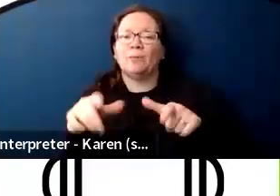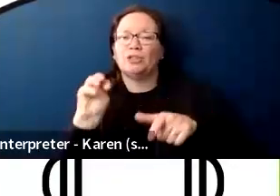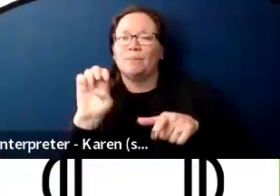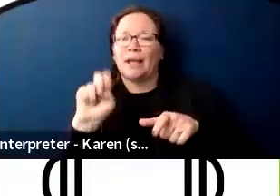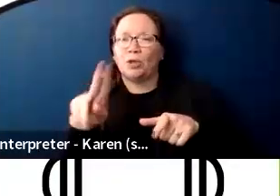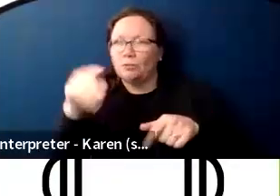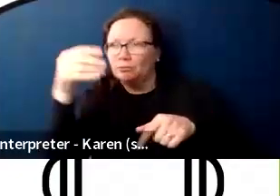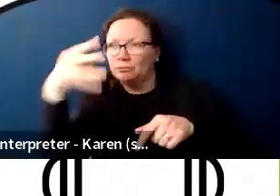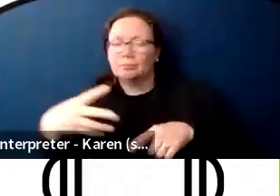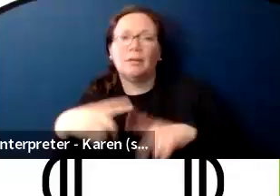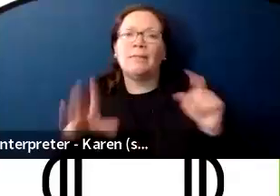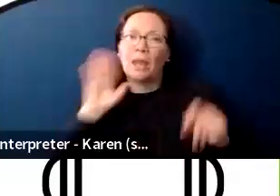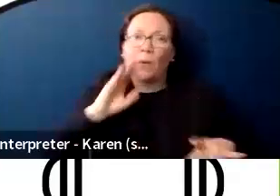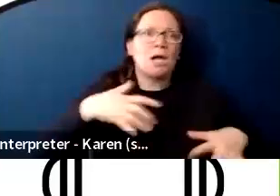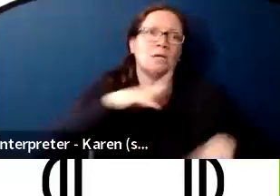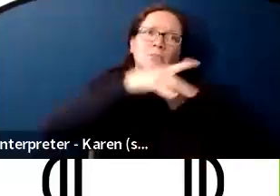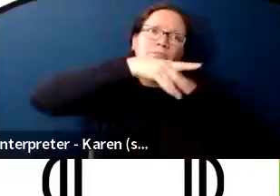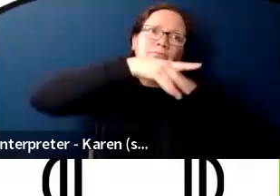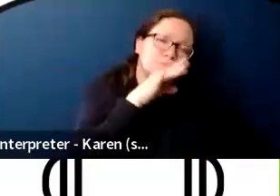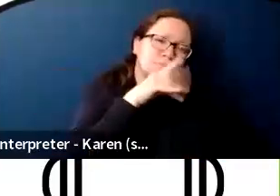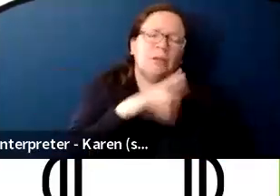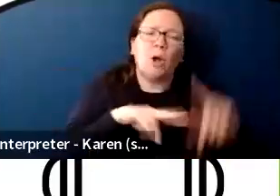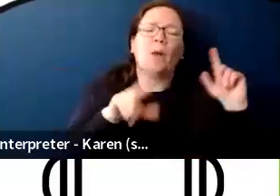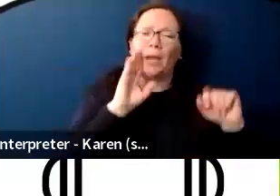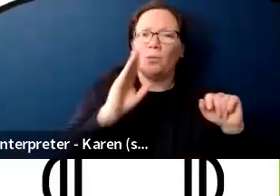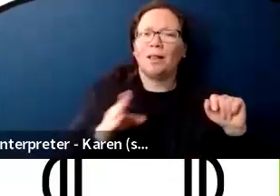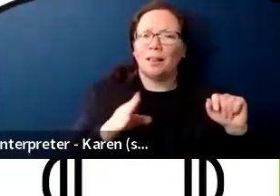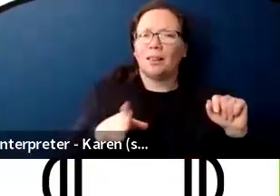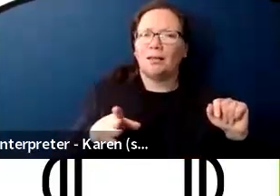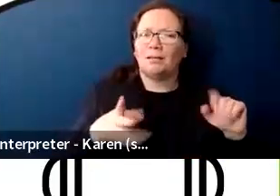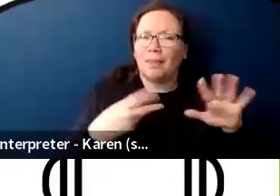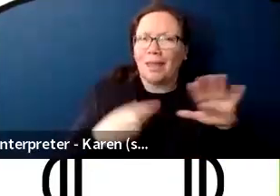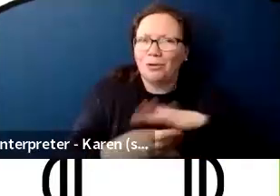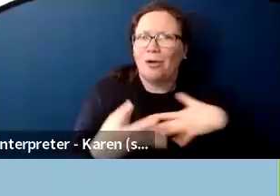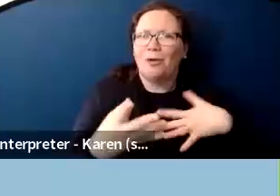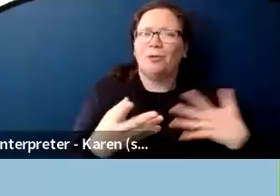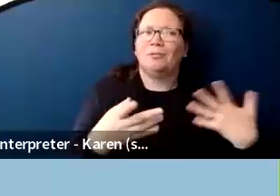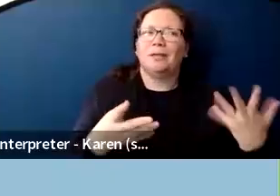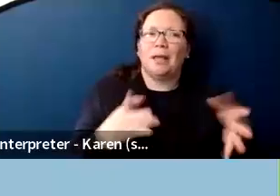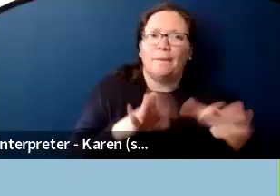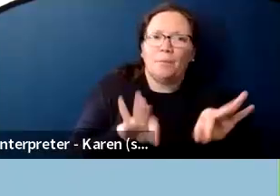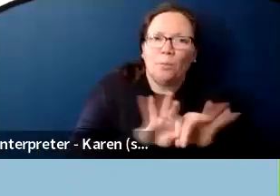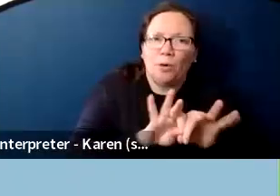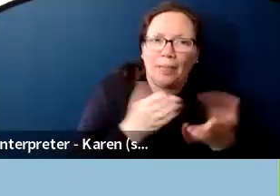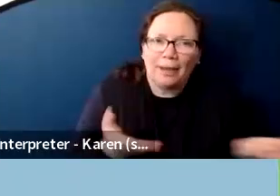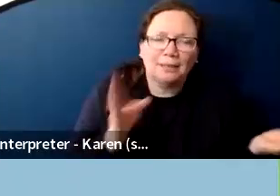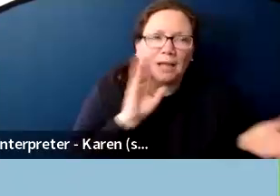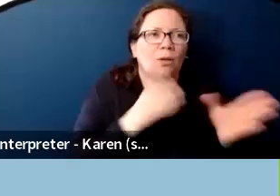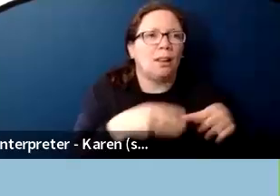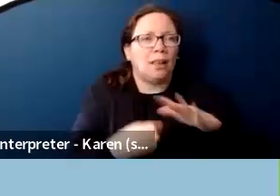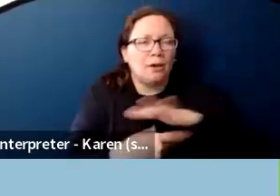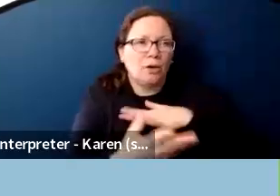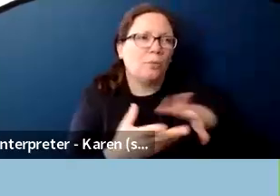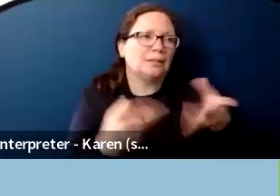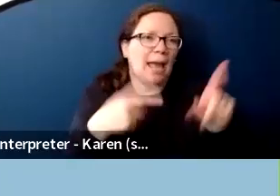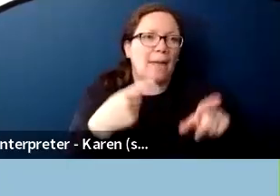that moment or like what is meaningful happening visually, because of course there's lots of stuff, but it's kind of fun. All right,